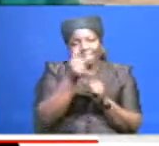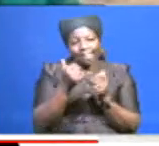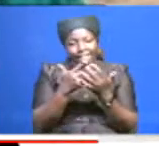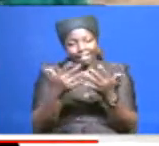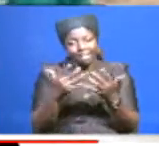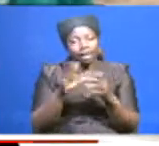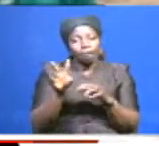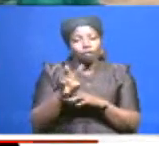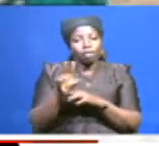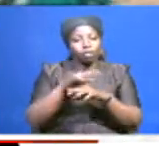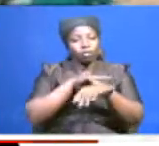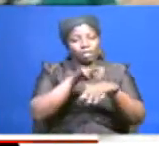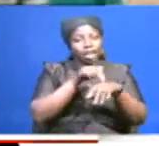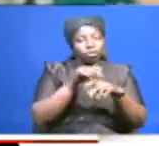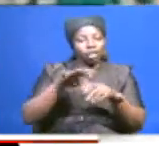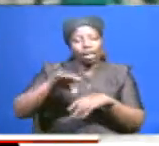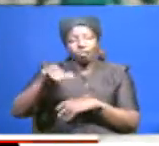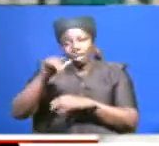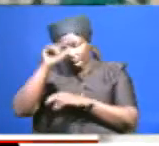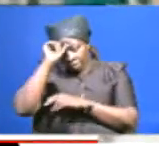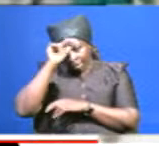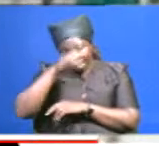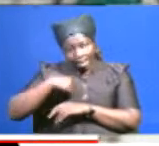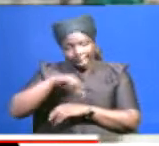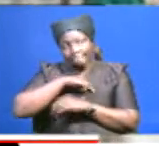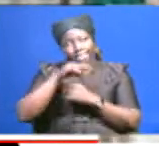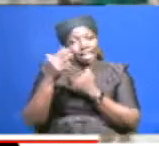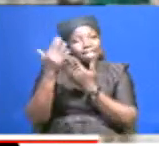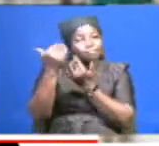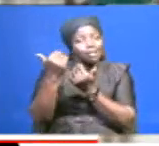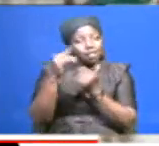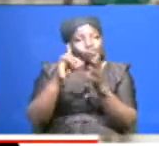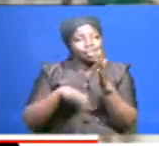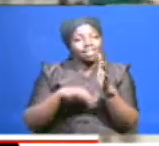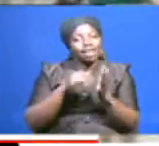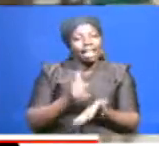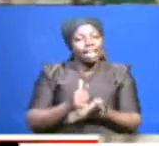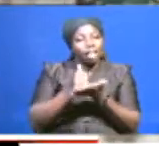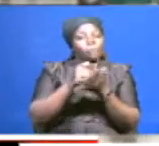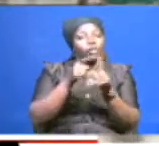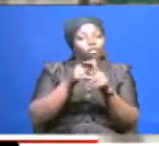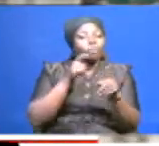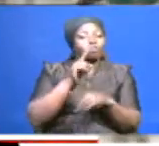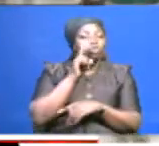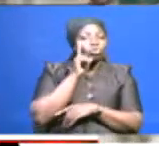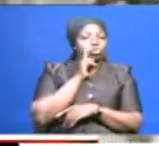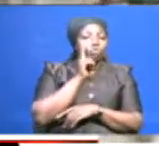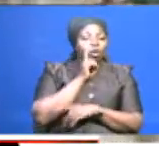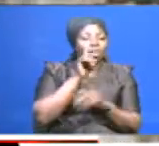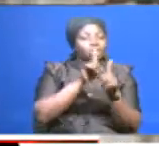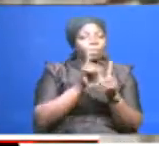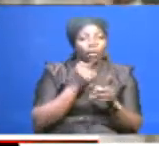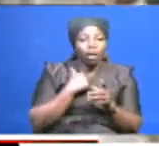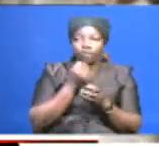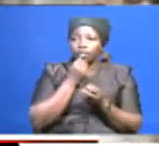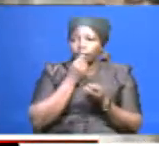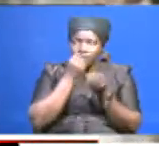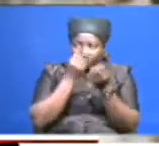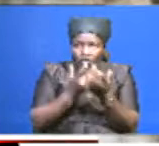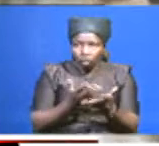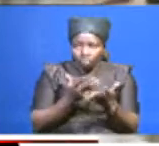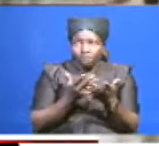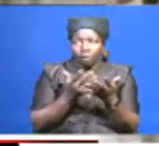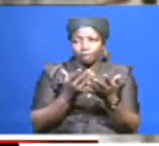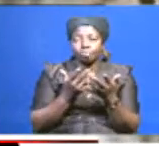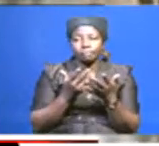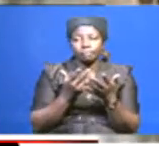to the national and county government, and we're expecting assistance as from tomorrow. We have also alerted the National Disaster